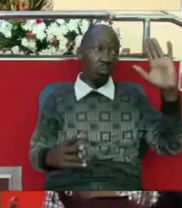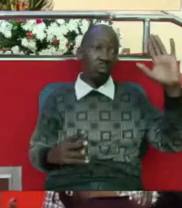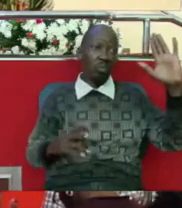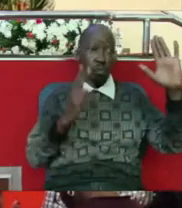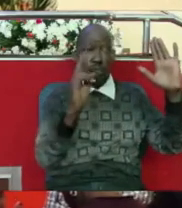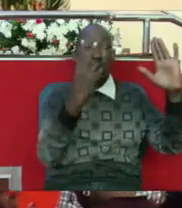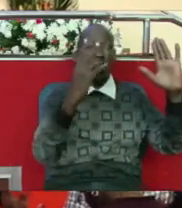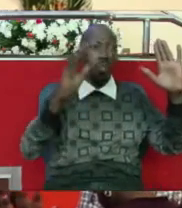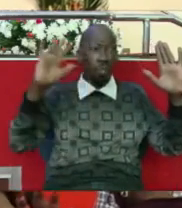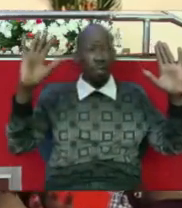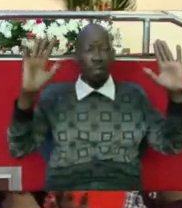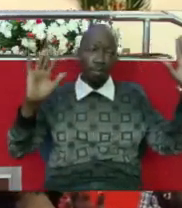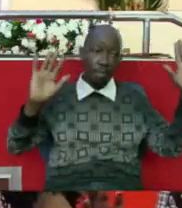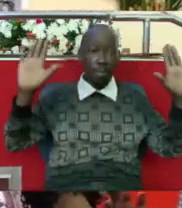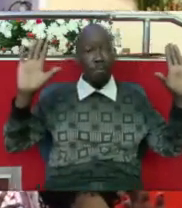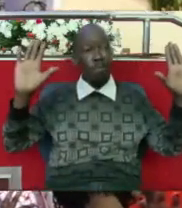And